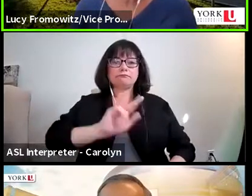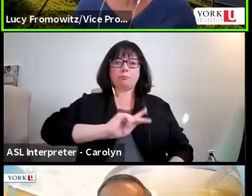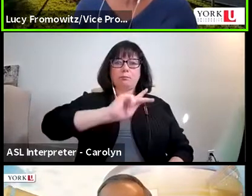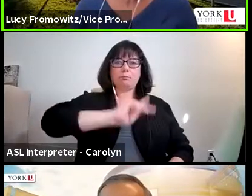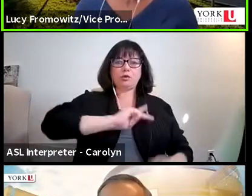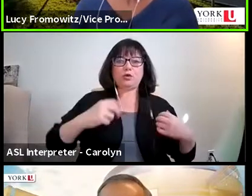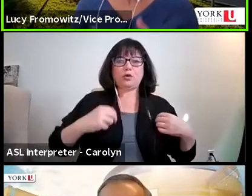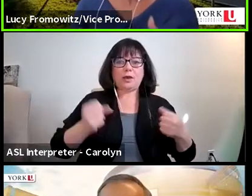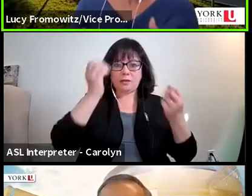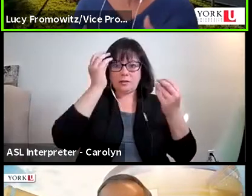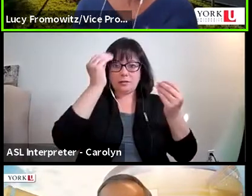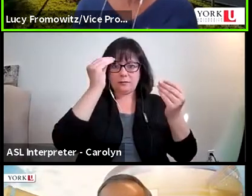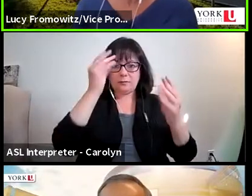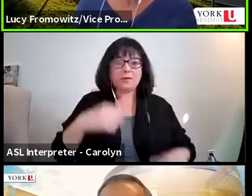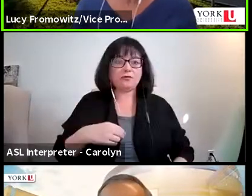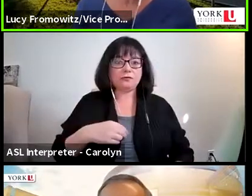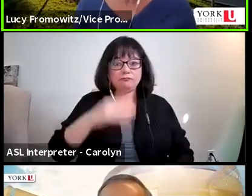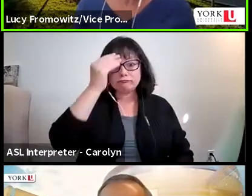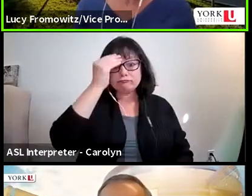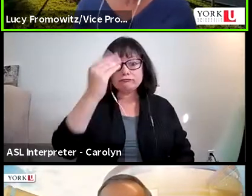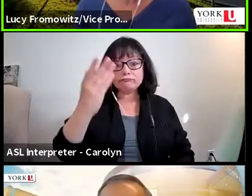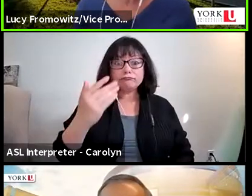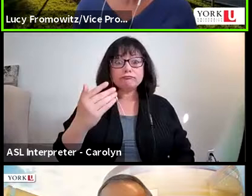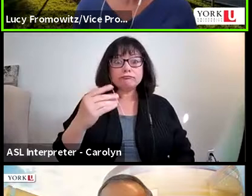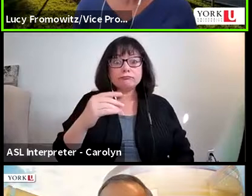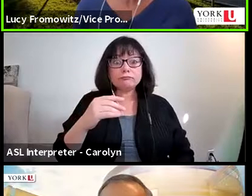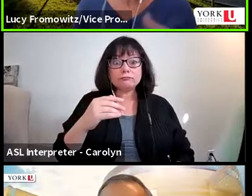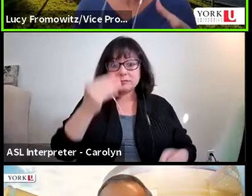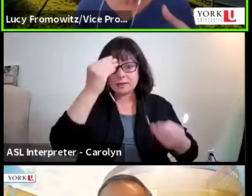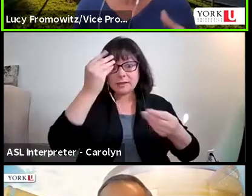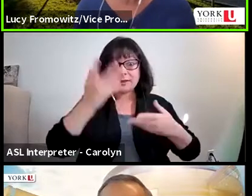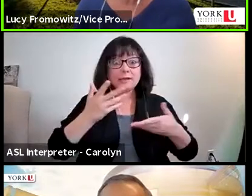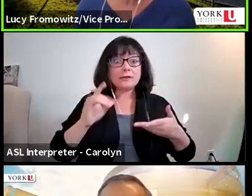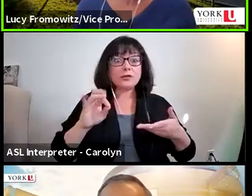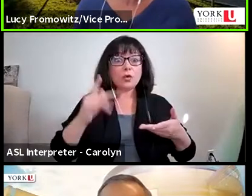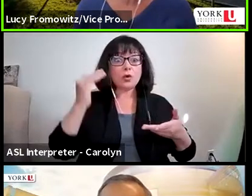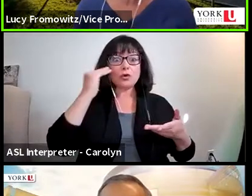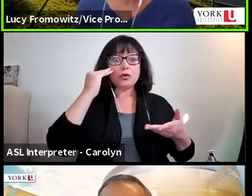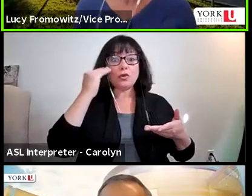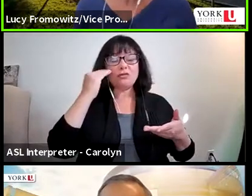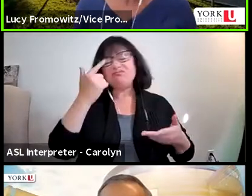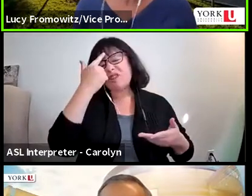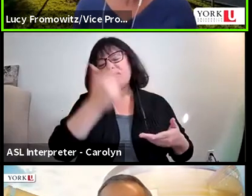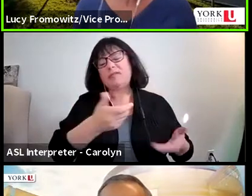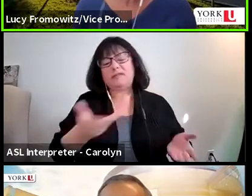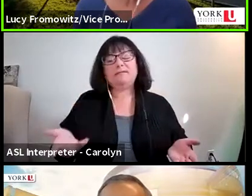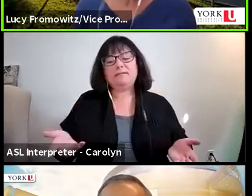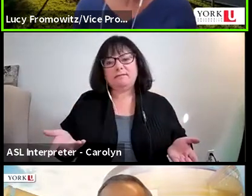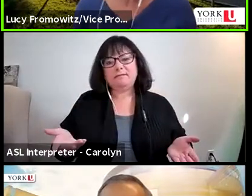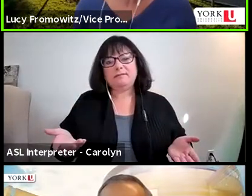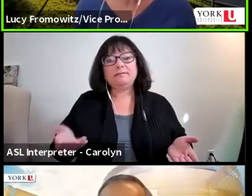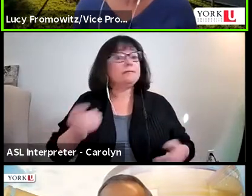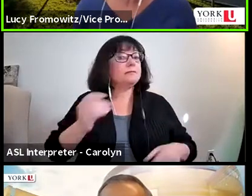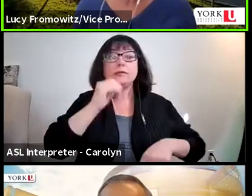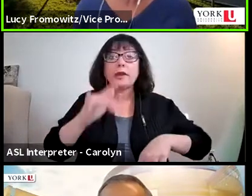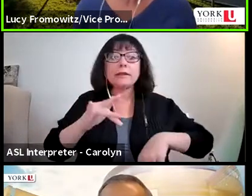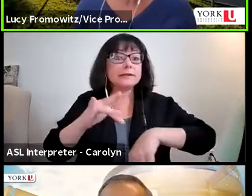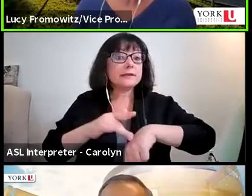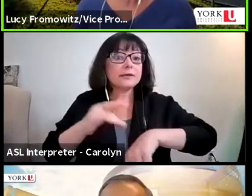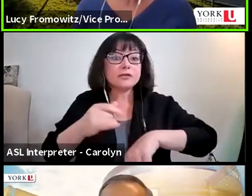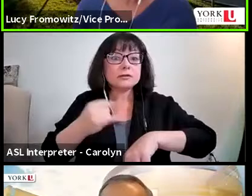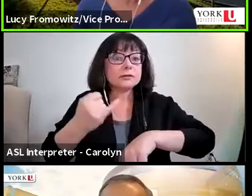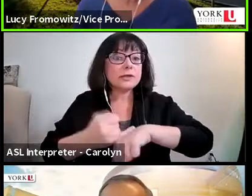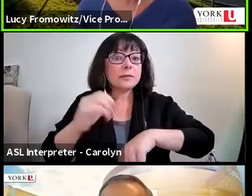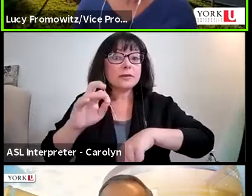to report it to us. But if they have not been on our campus, either of our campuses, then we will not be putting it up on